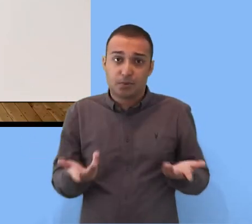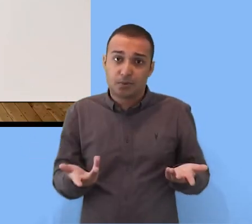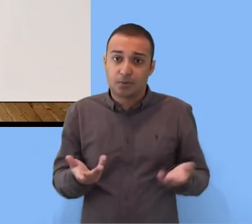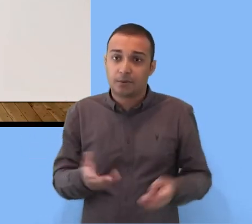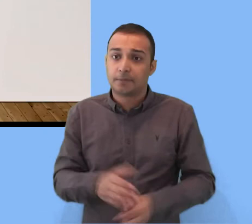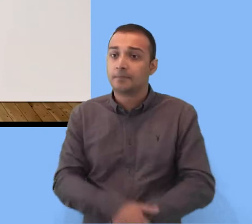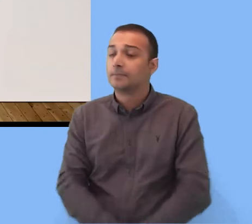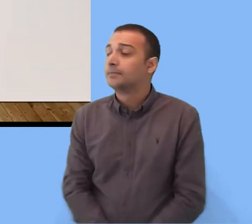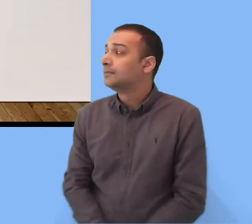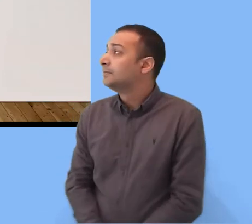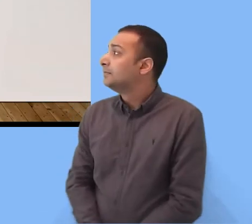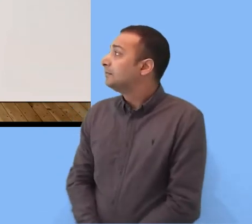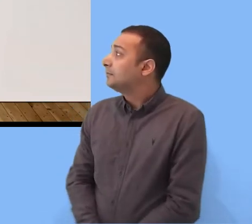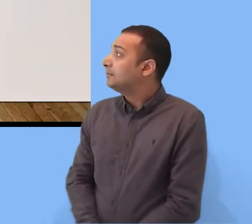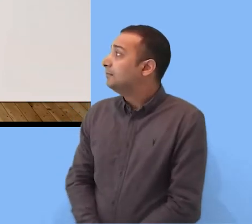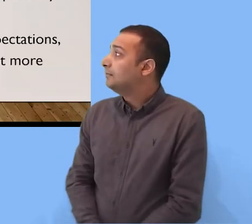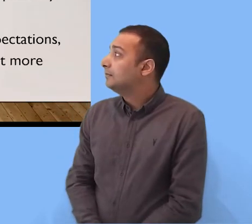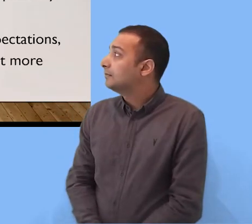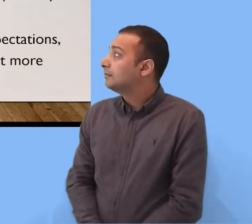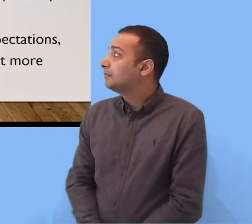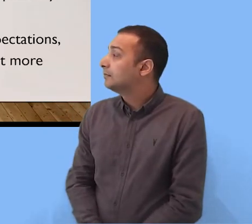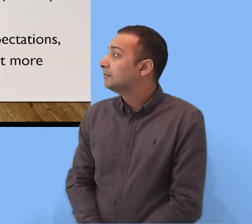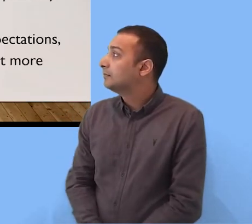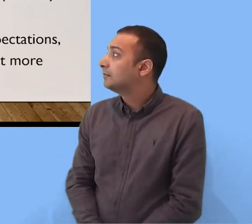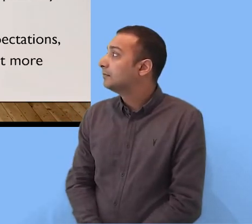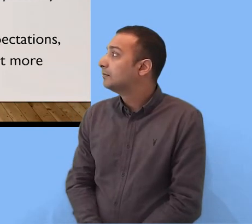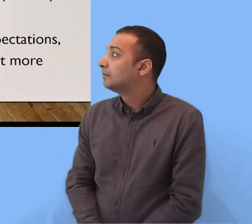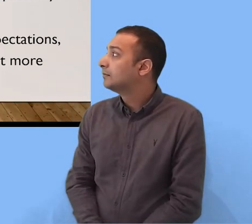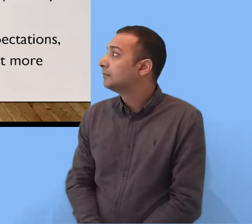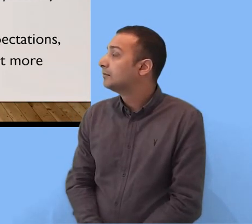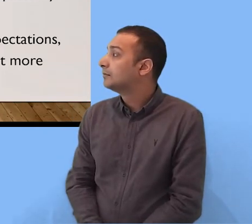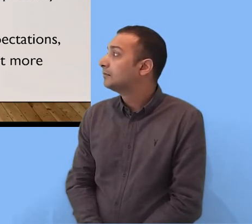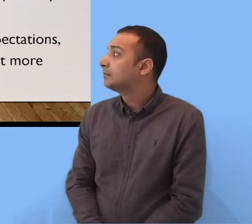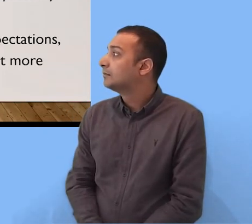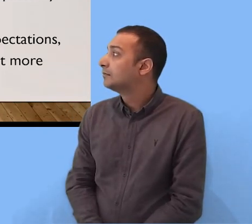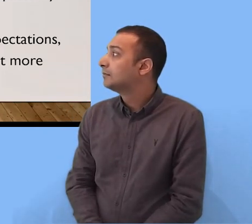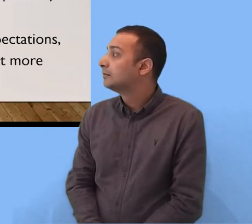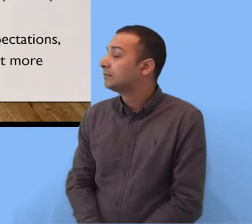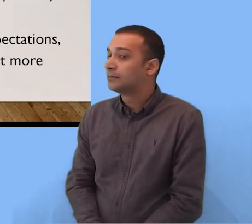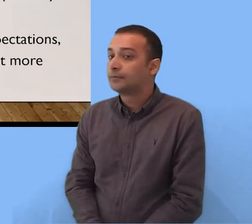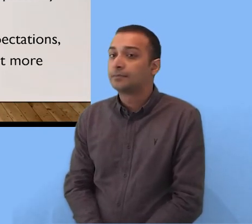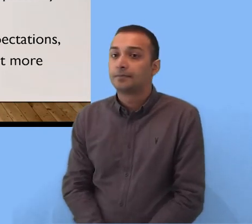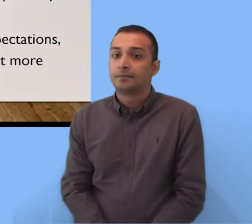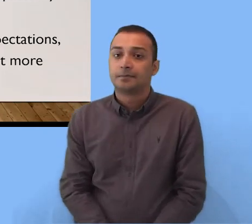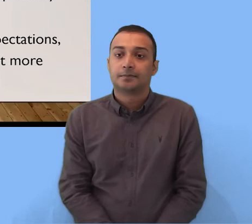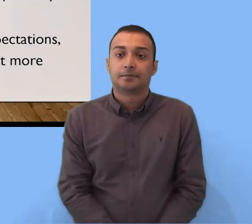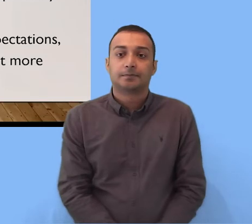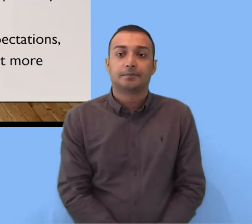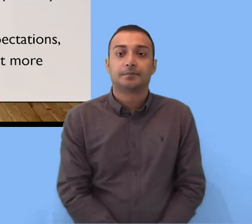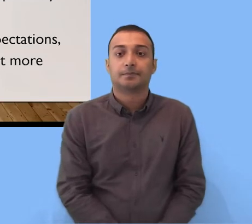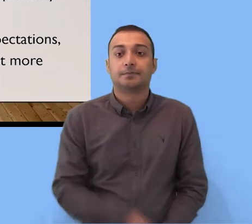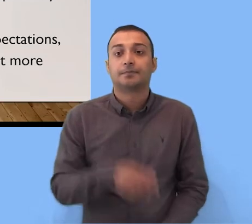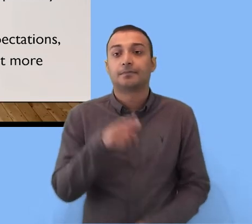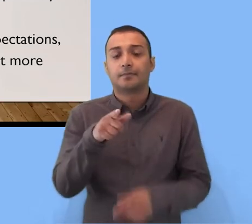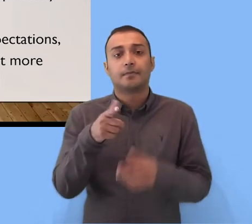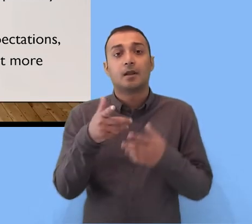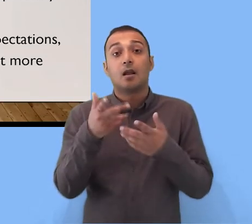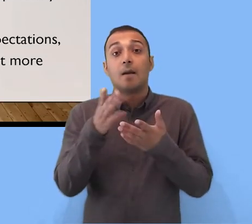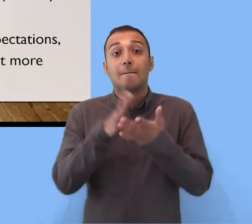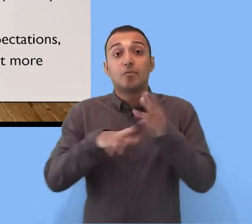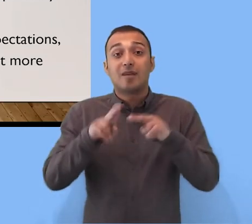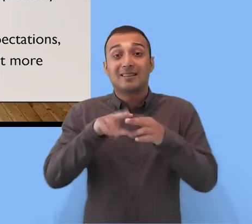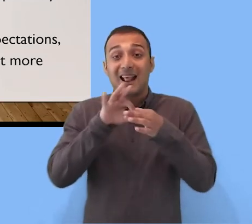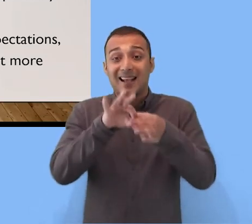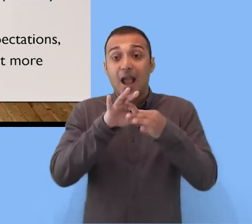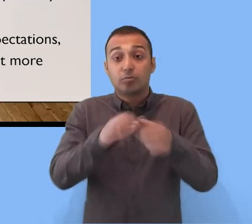Effective parental engagement, and this is all based on the literature, takes place outside of school. You will not see